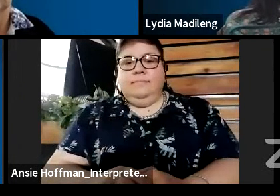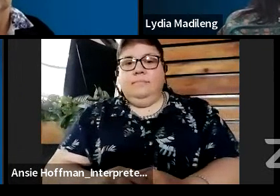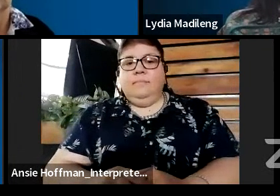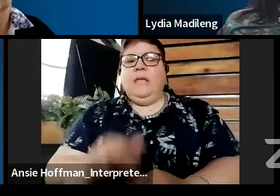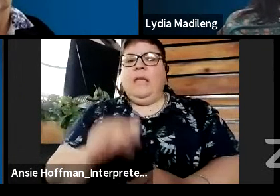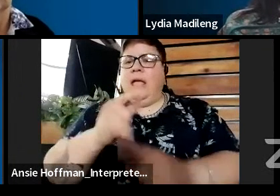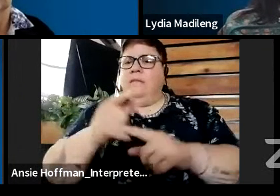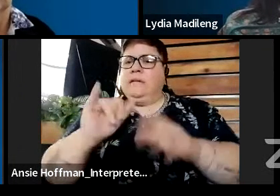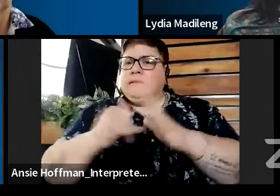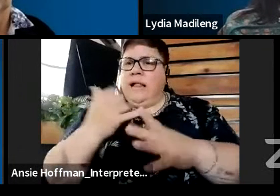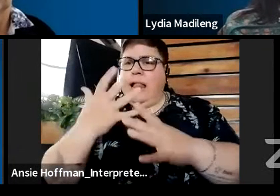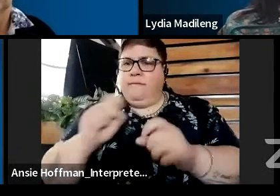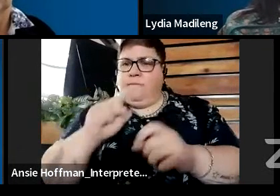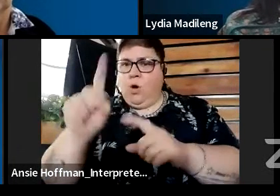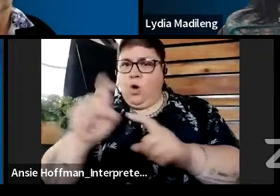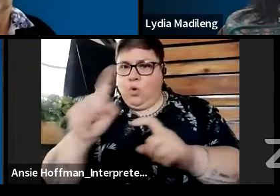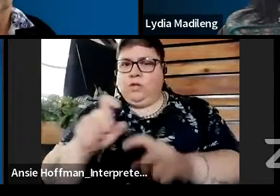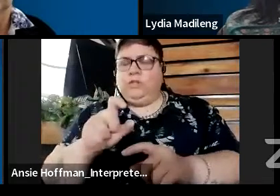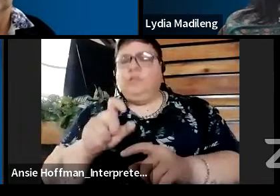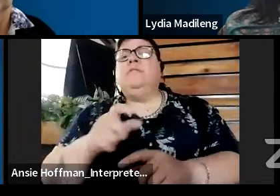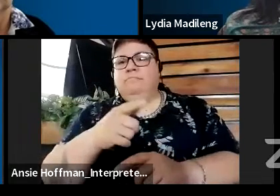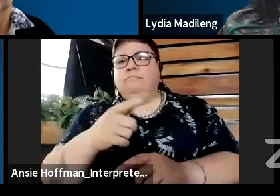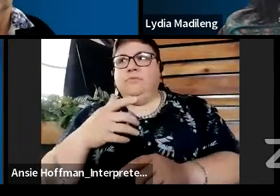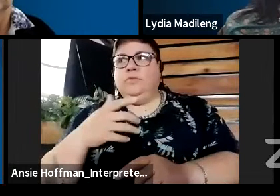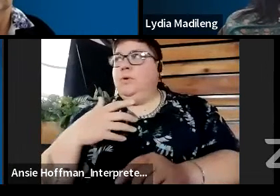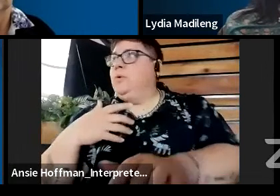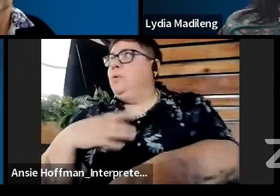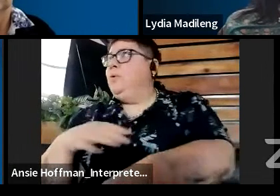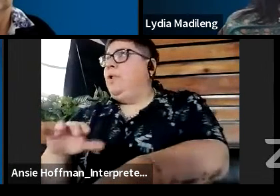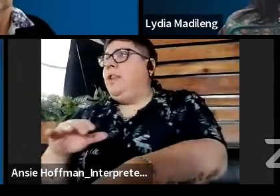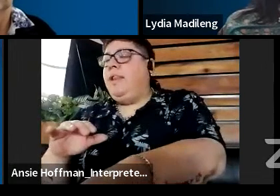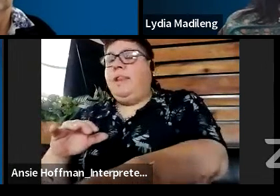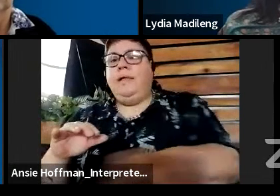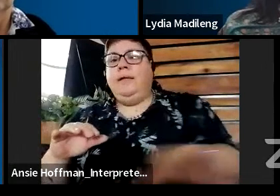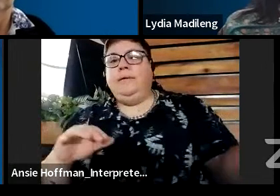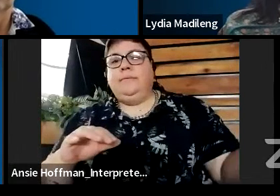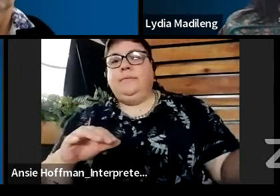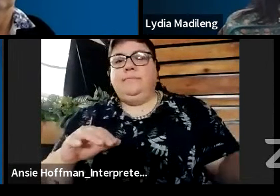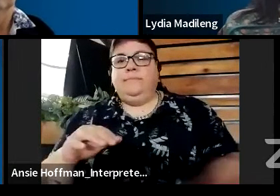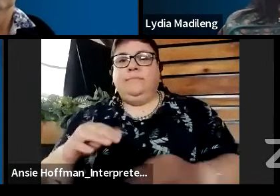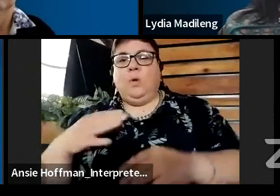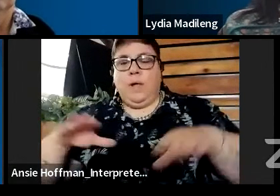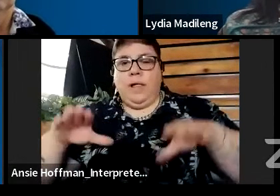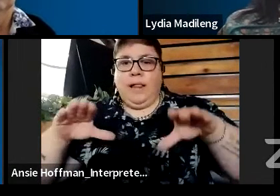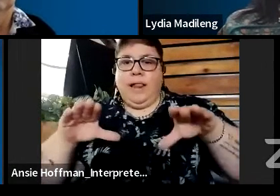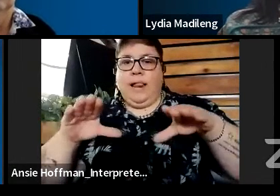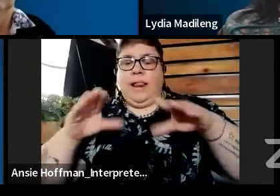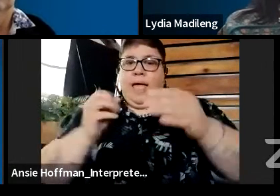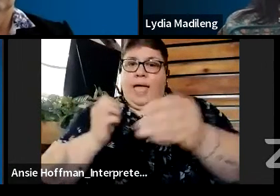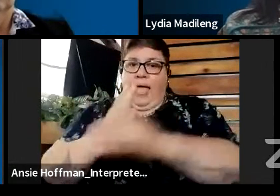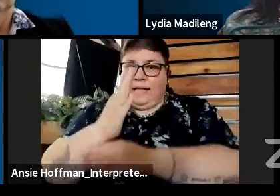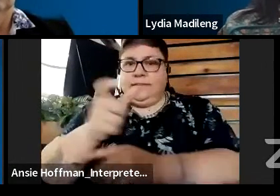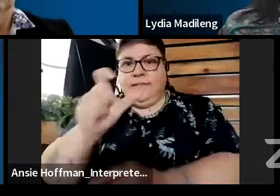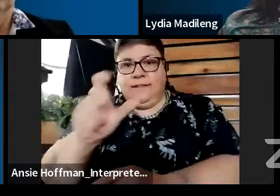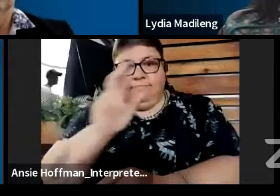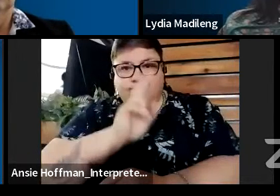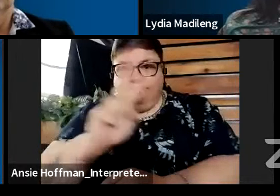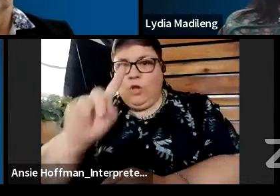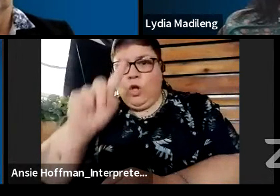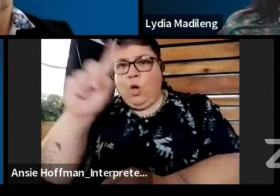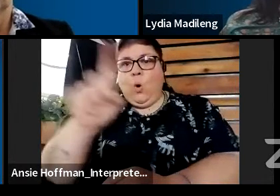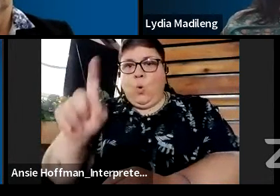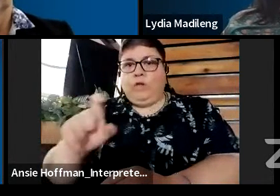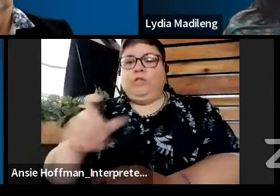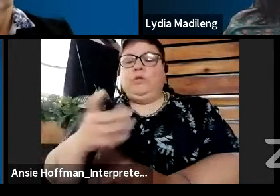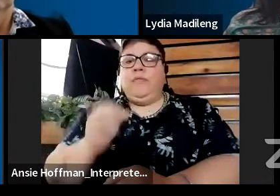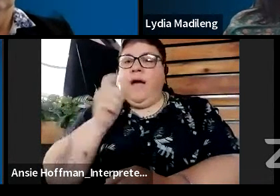and there will be a frequently asked questions page that will be accessible for you to view the questions and answers.